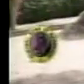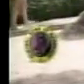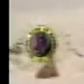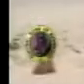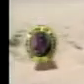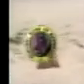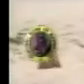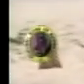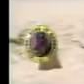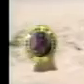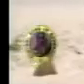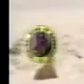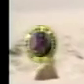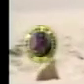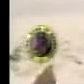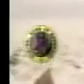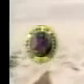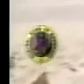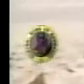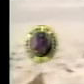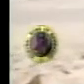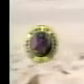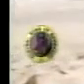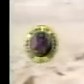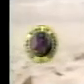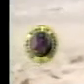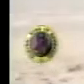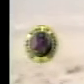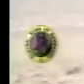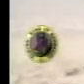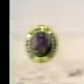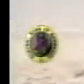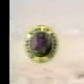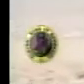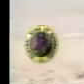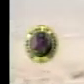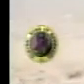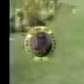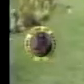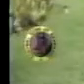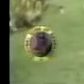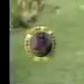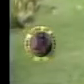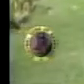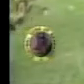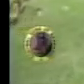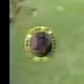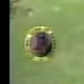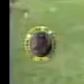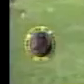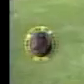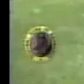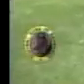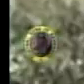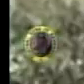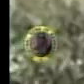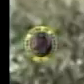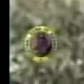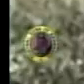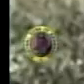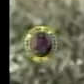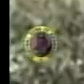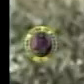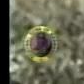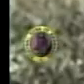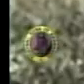sustainable, and thereby creating employment for the people of Barbados. We presently employ 1 in every 10 or